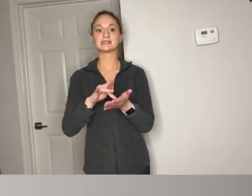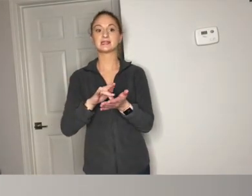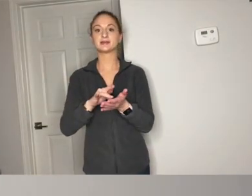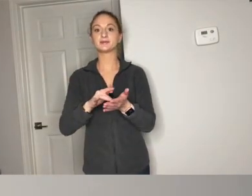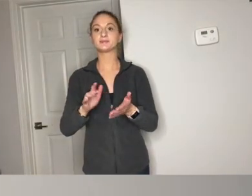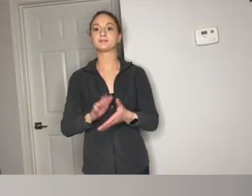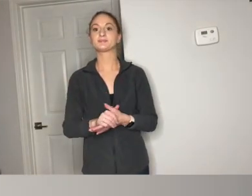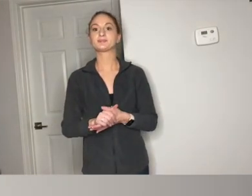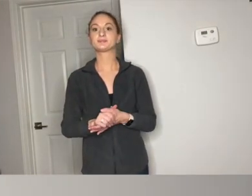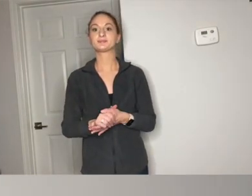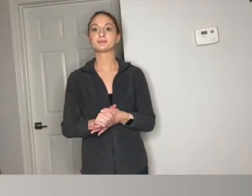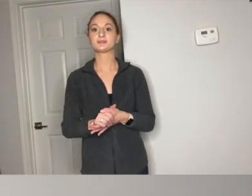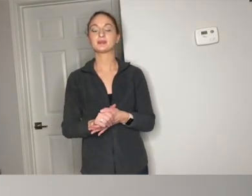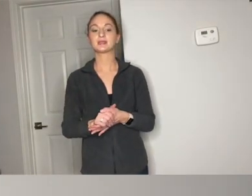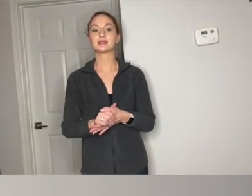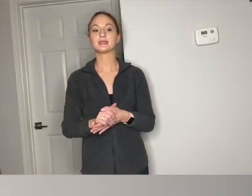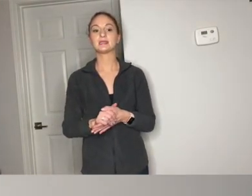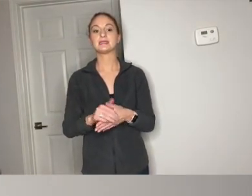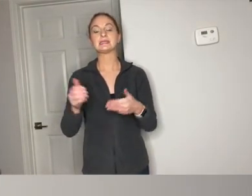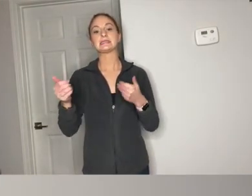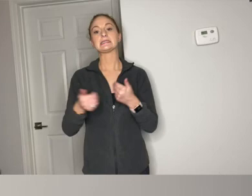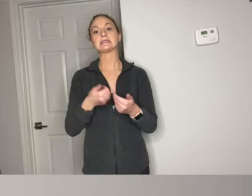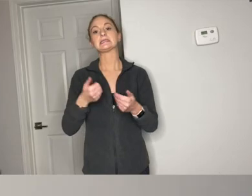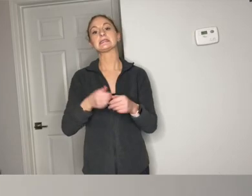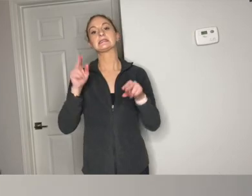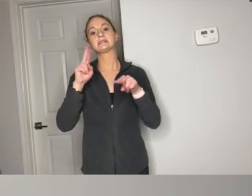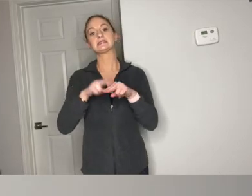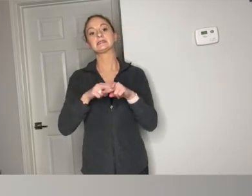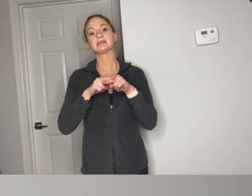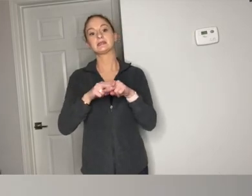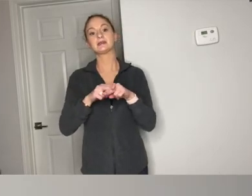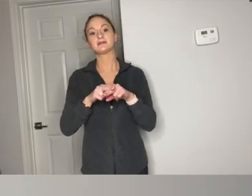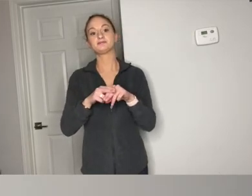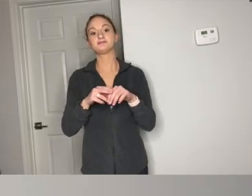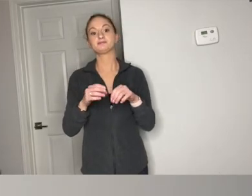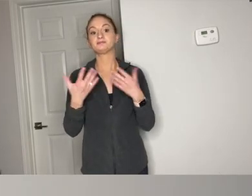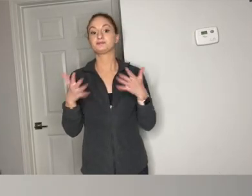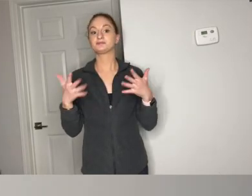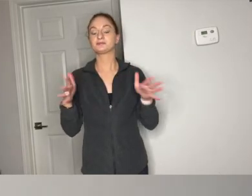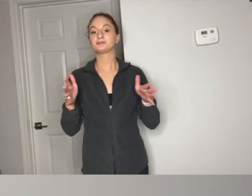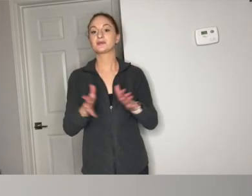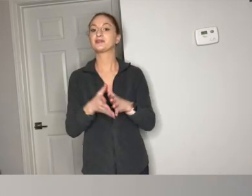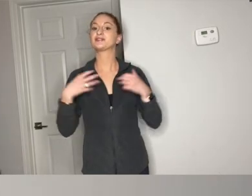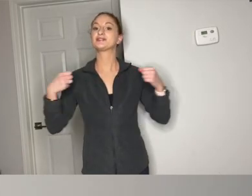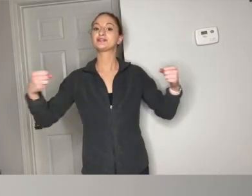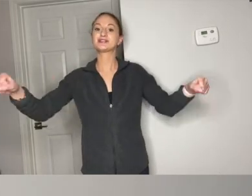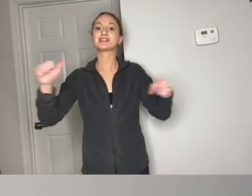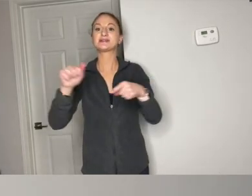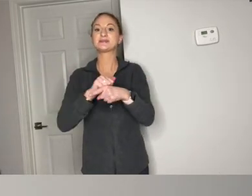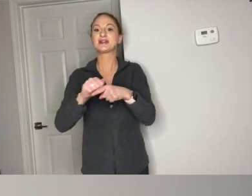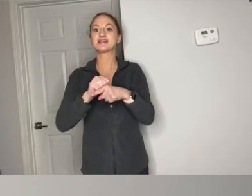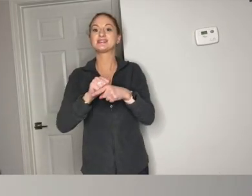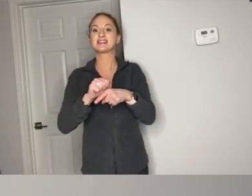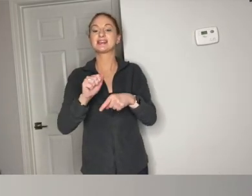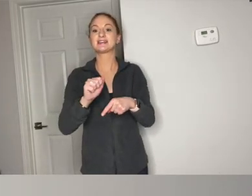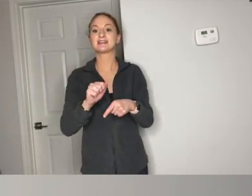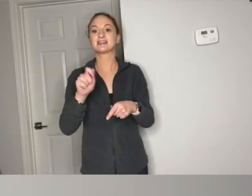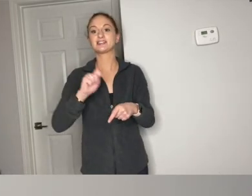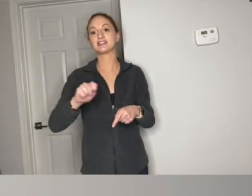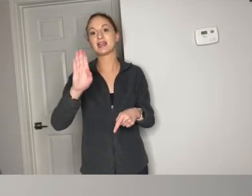And back to center. Come back to an easy seat. And that was your stretching session.